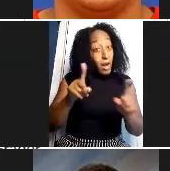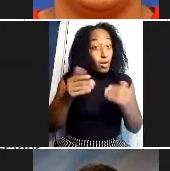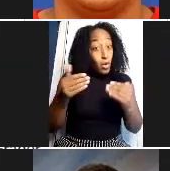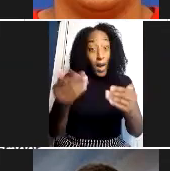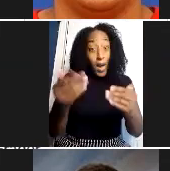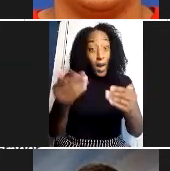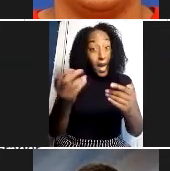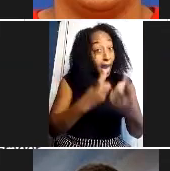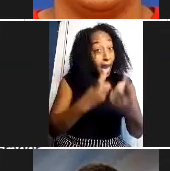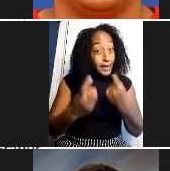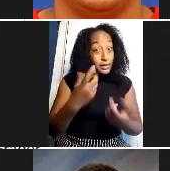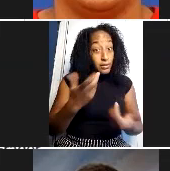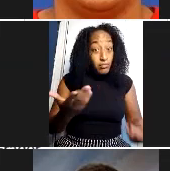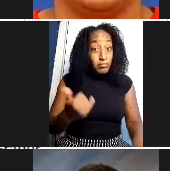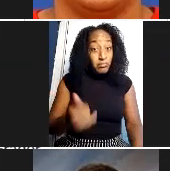Okay,